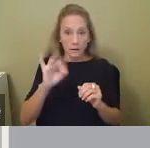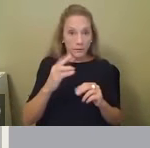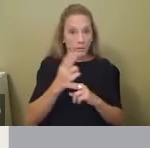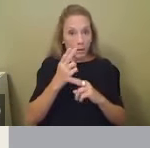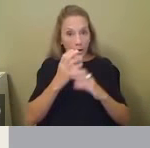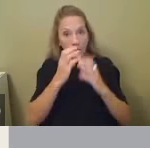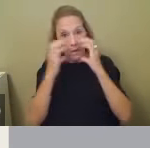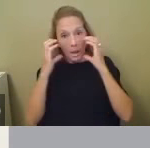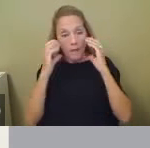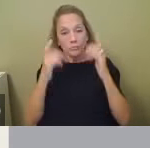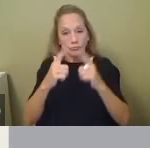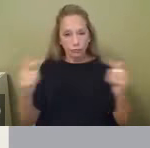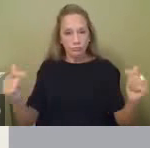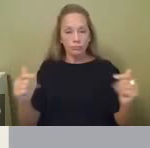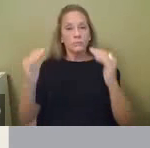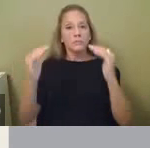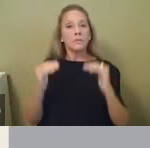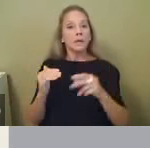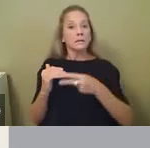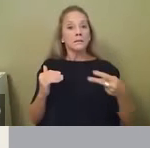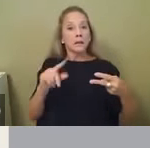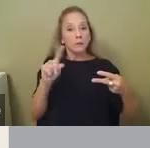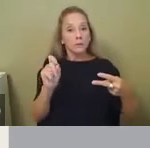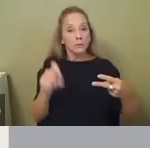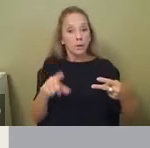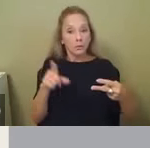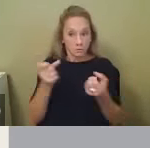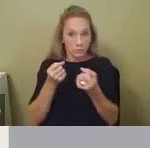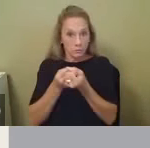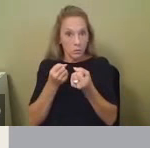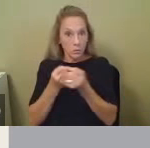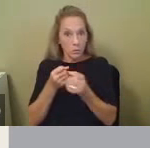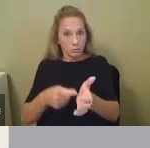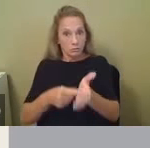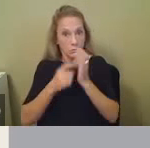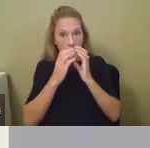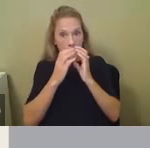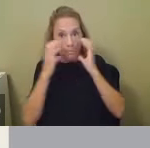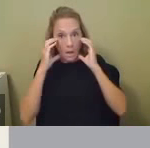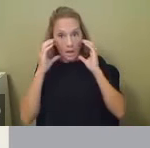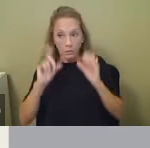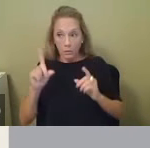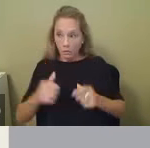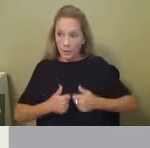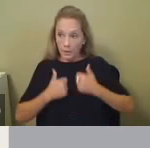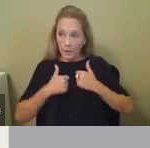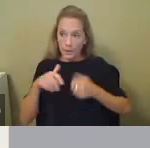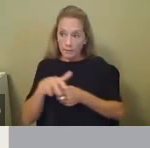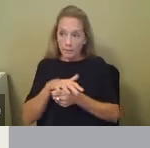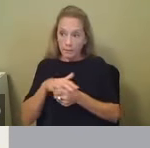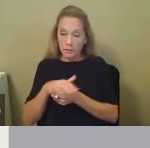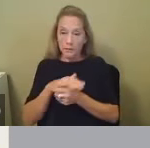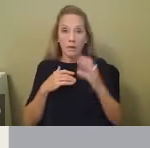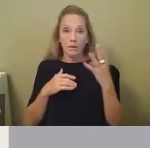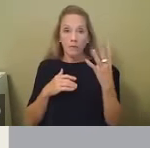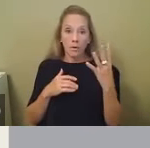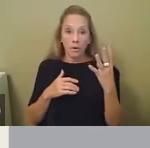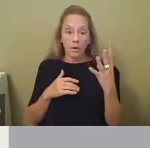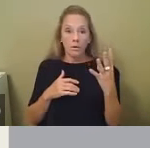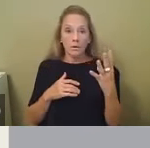up is, are you supportive of a mask requirement in your local community? Again, so 4th wave is blue,